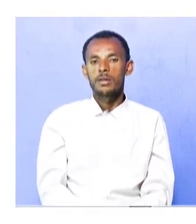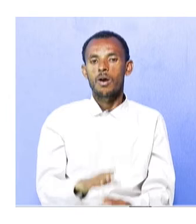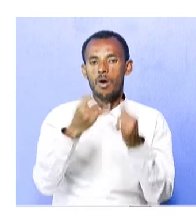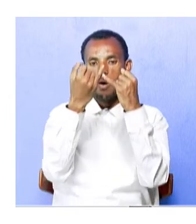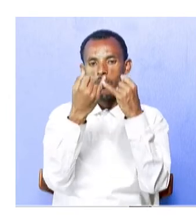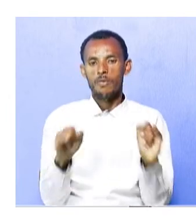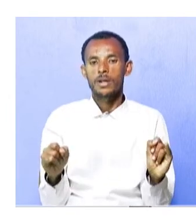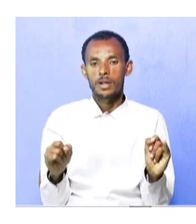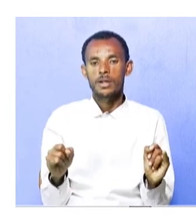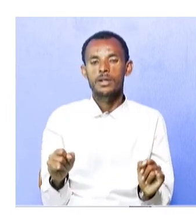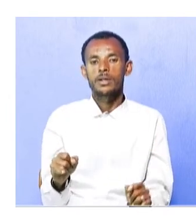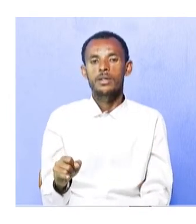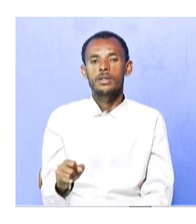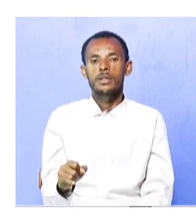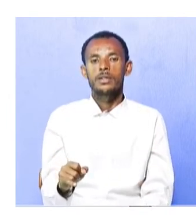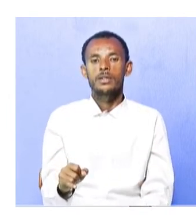over